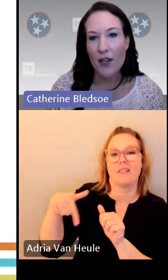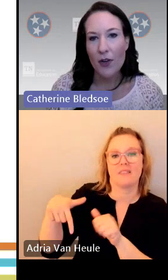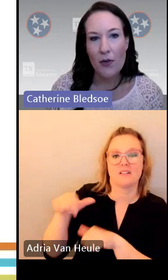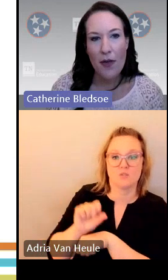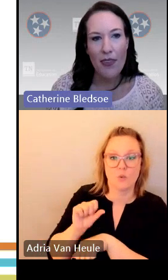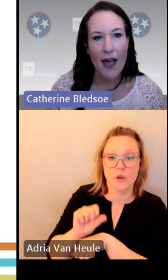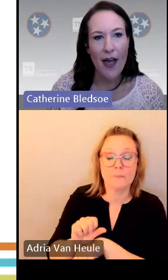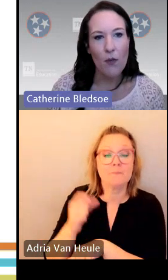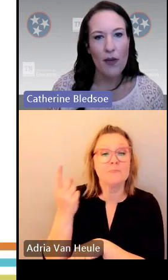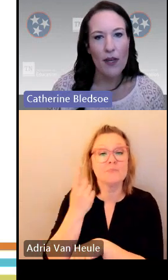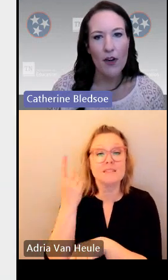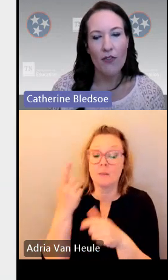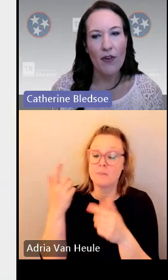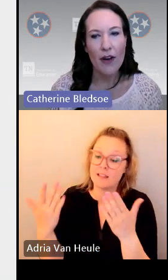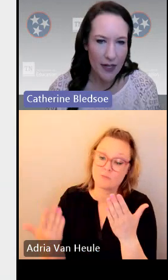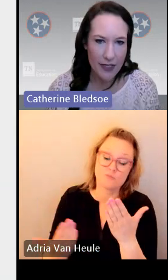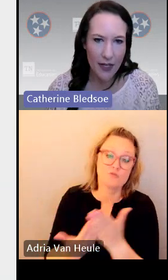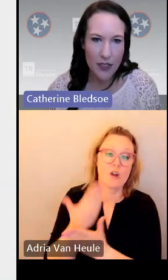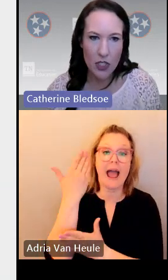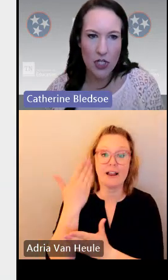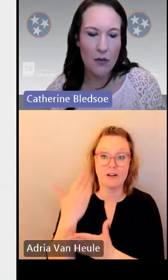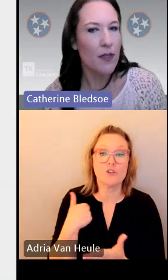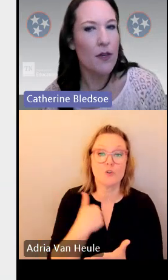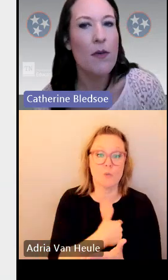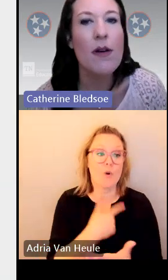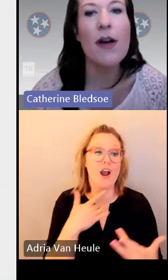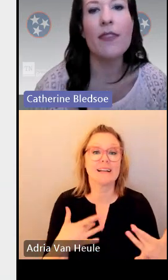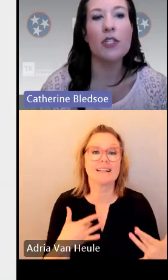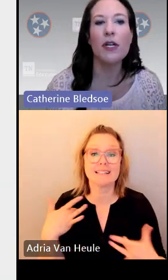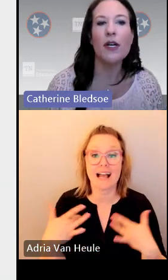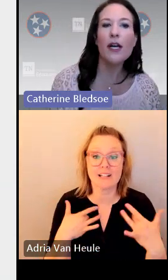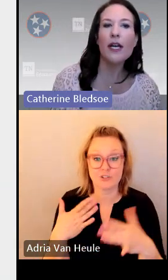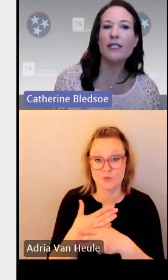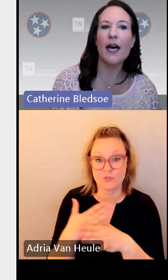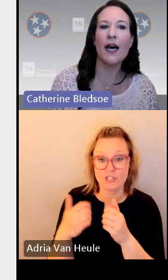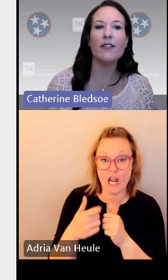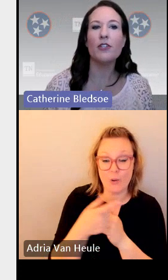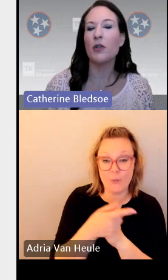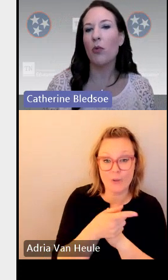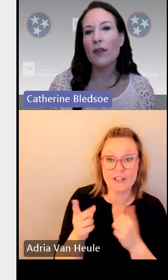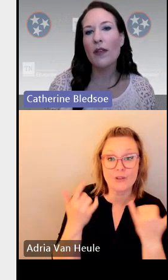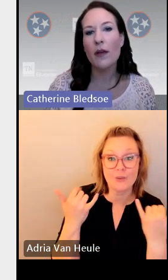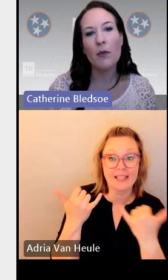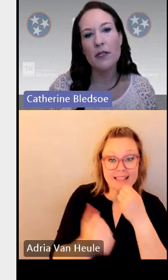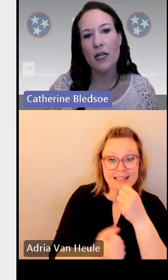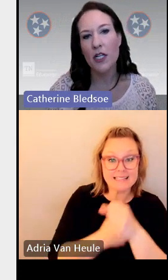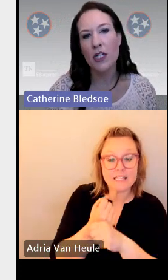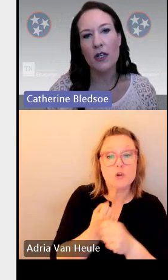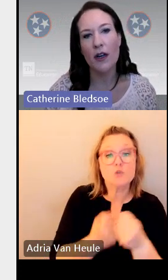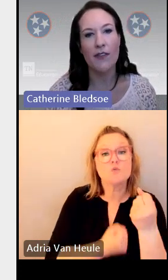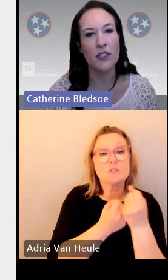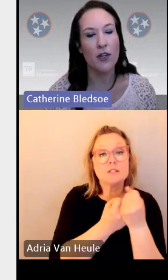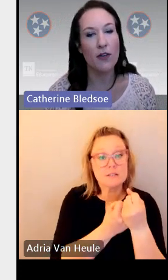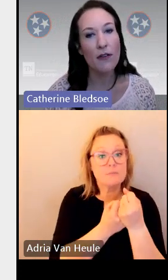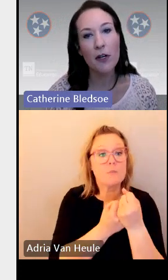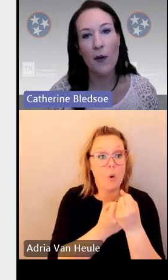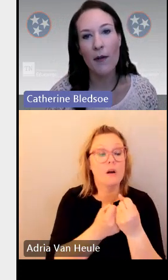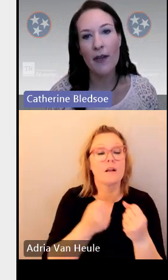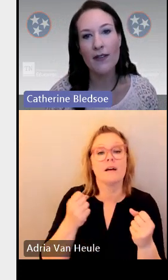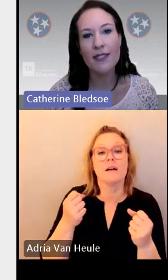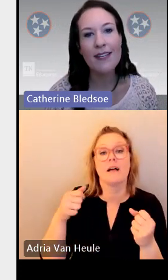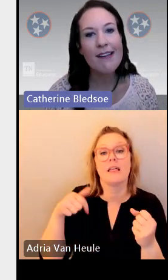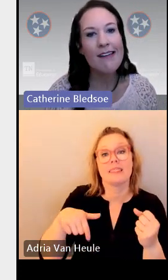Something brand new that we are very excited to share with you this year is that to support the implementation of the